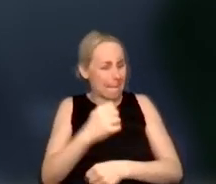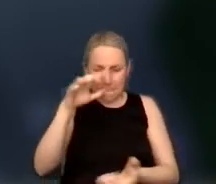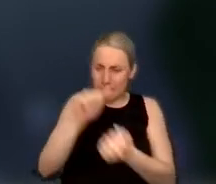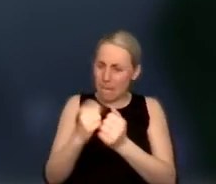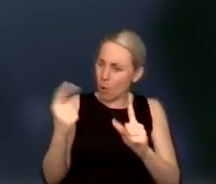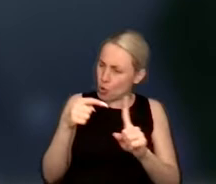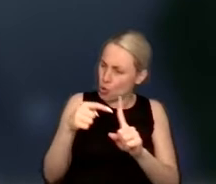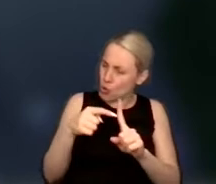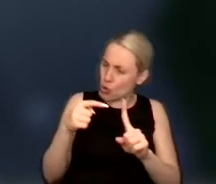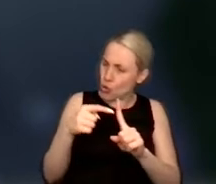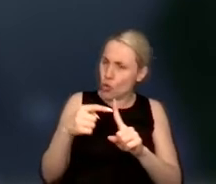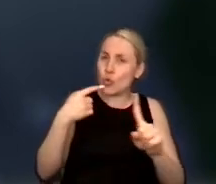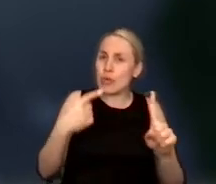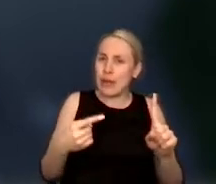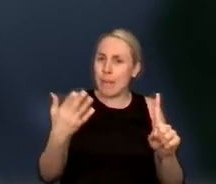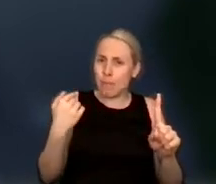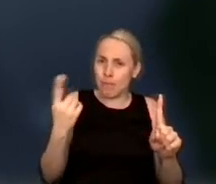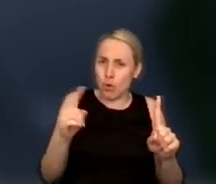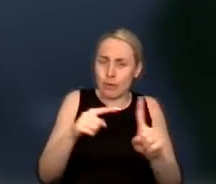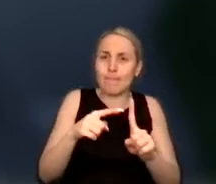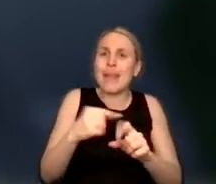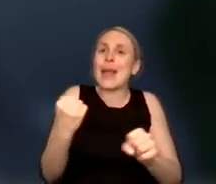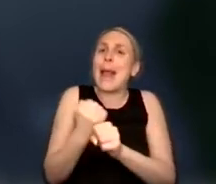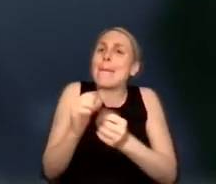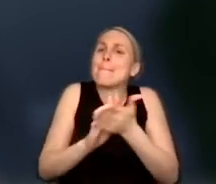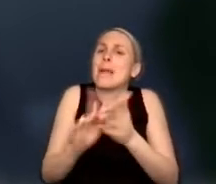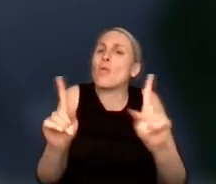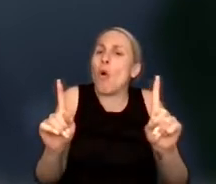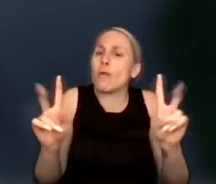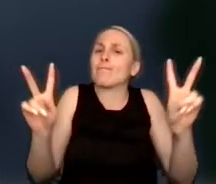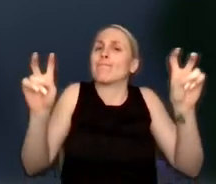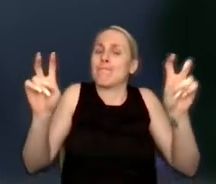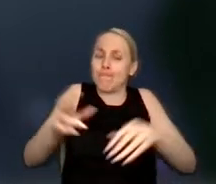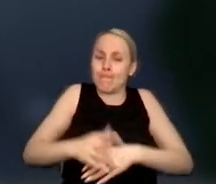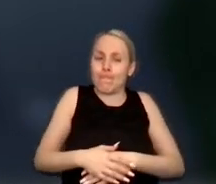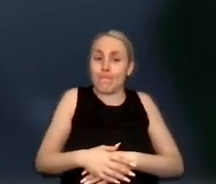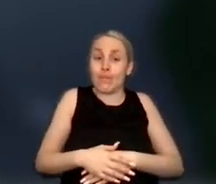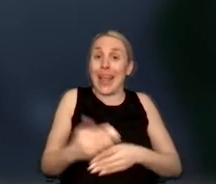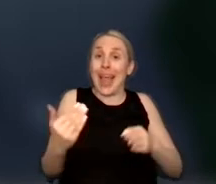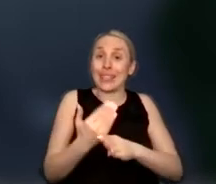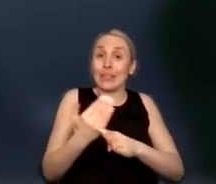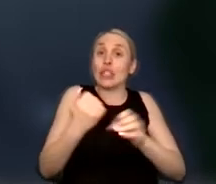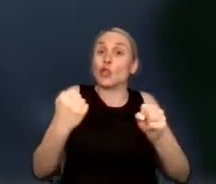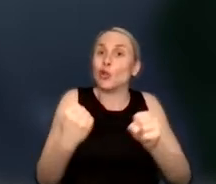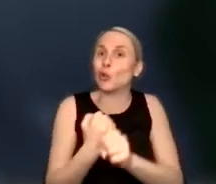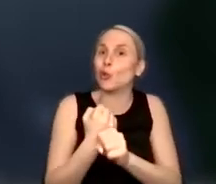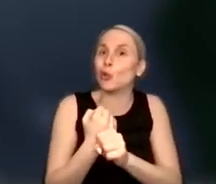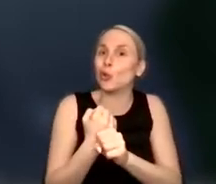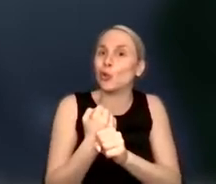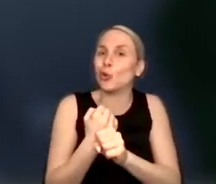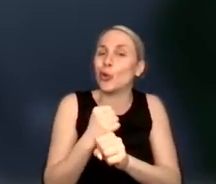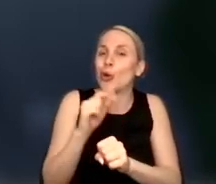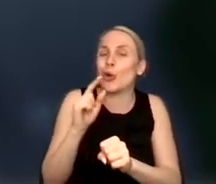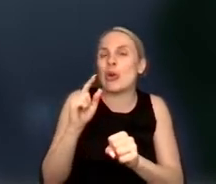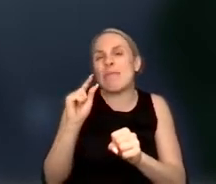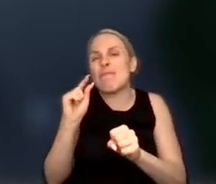reading groups, and I think it's that a game is something where I think it's like you're doing an activity under a kind of arbitrary constraint. So it's